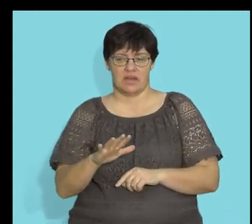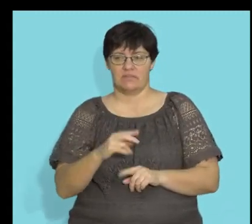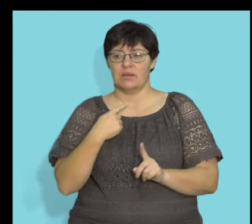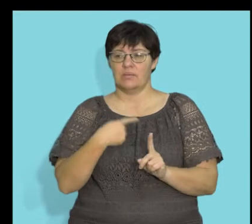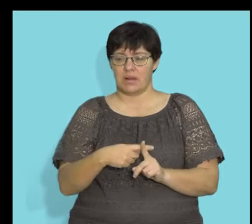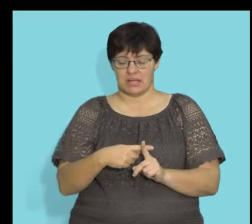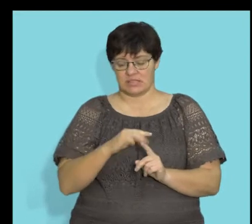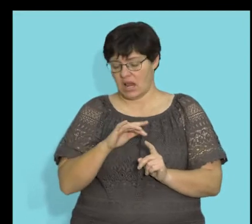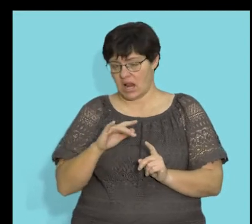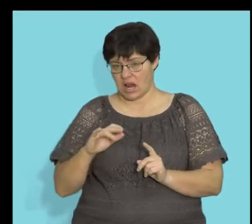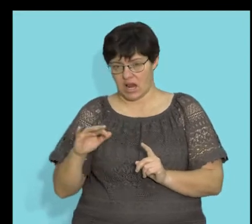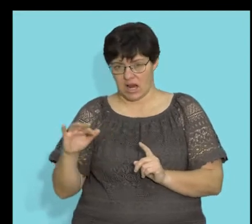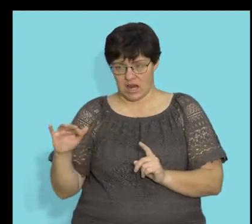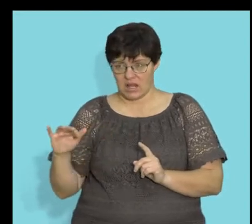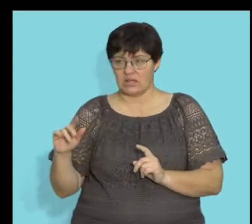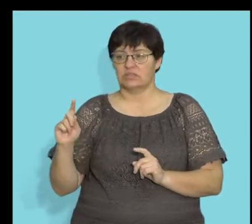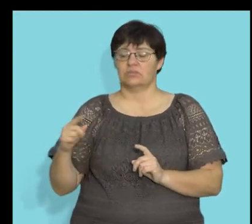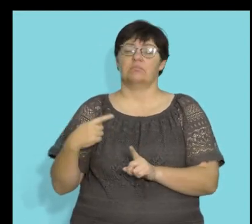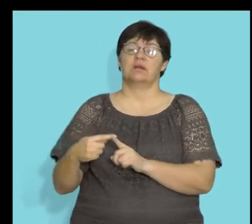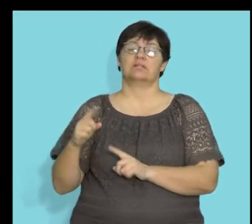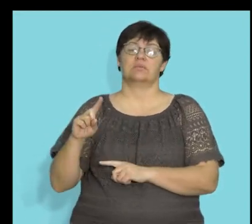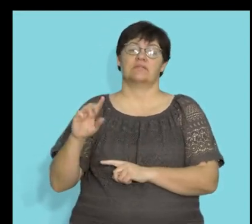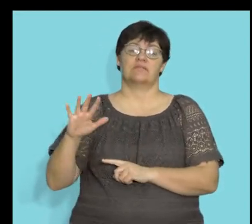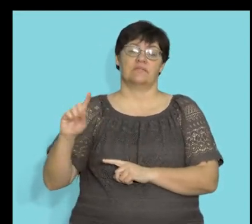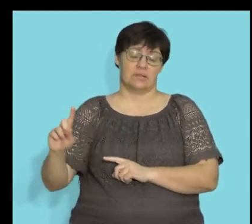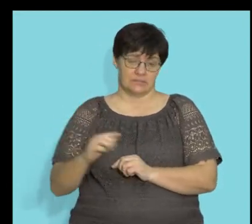plus 25 plus going the whole way up to